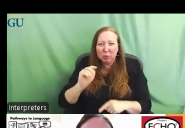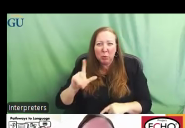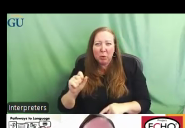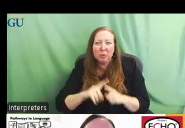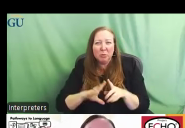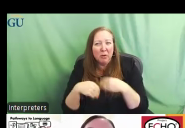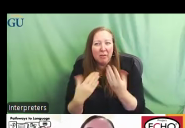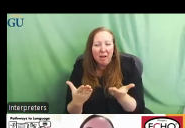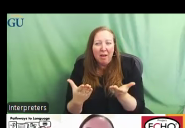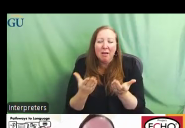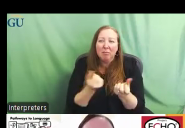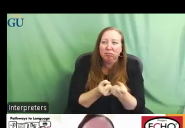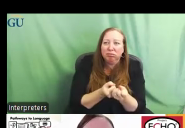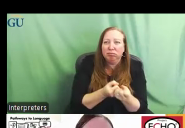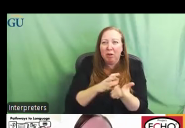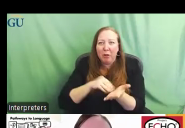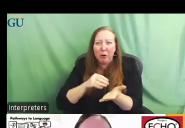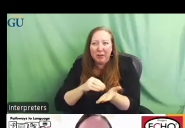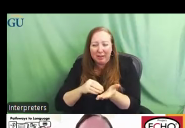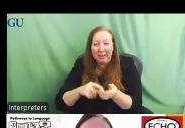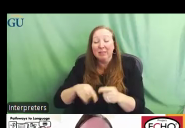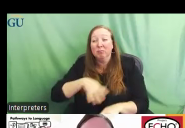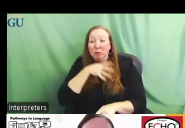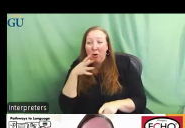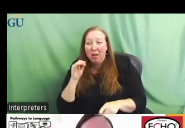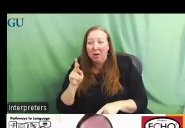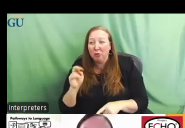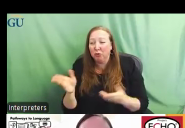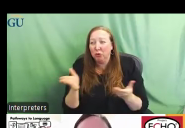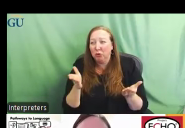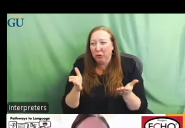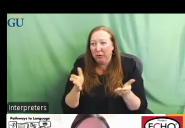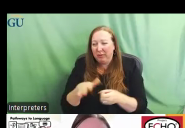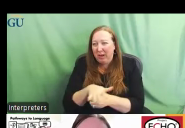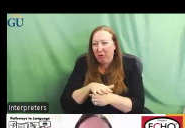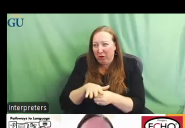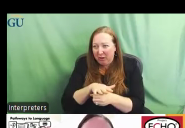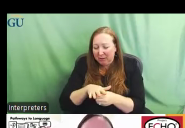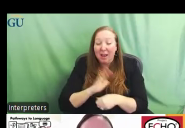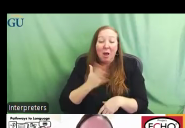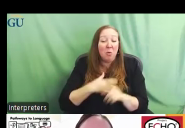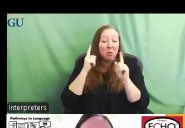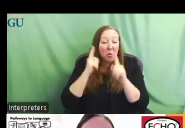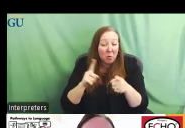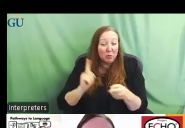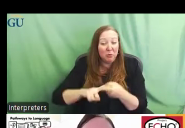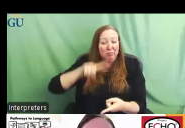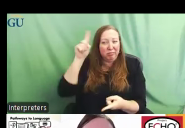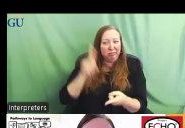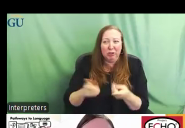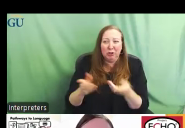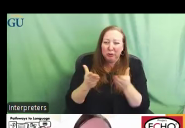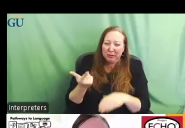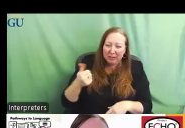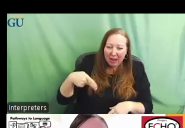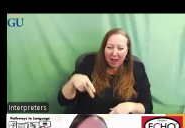underserved areas. The goal of Project Echo is to share knowledge more widely, reduce gaps in services, and create a system where everyone learns